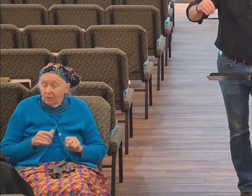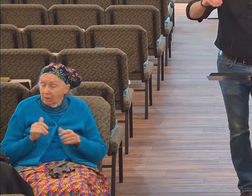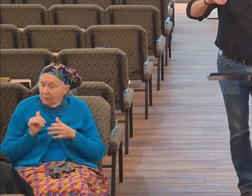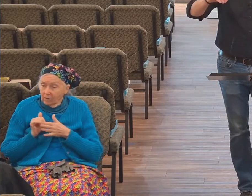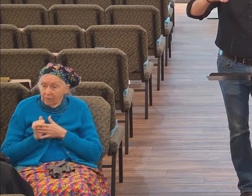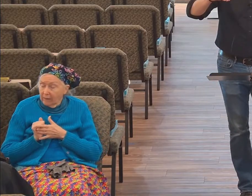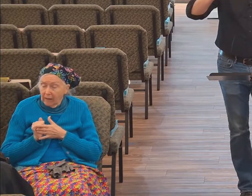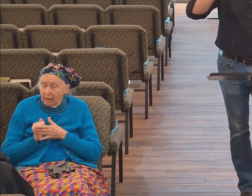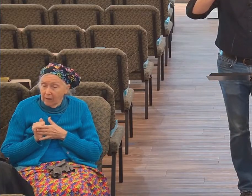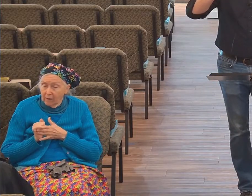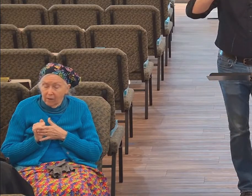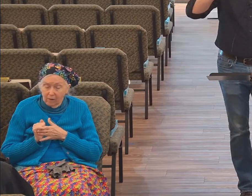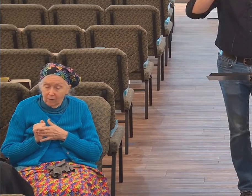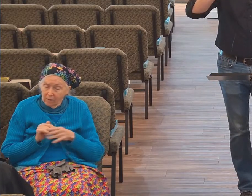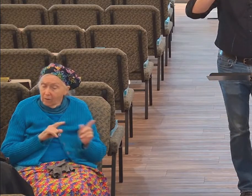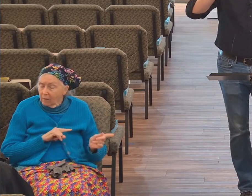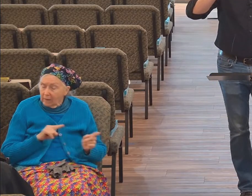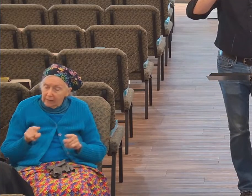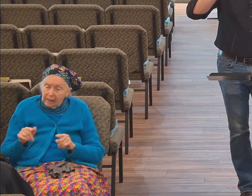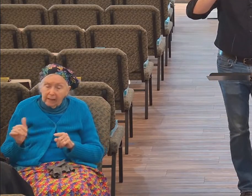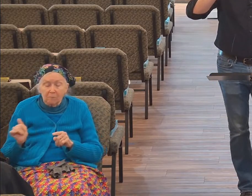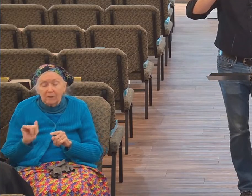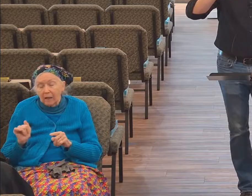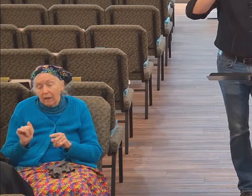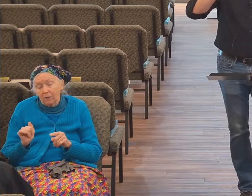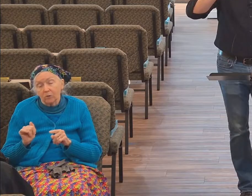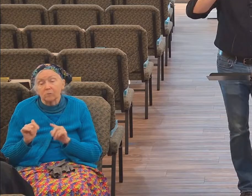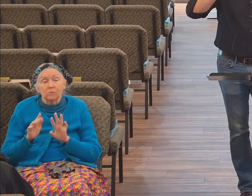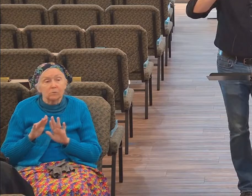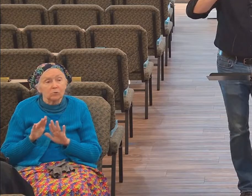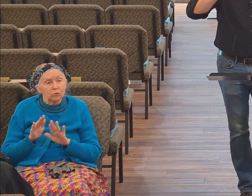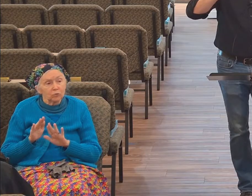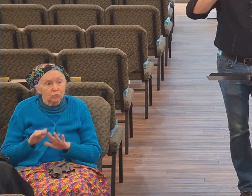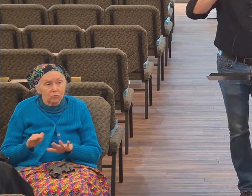approach, what was his approach?